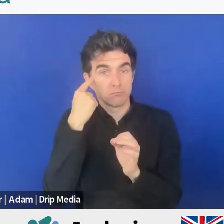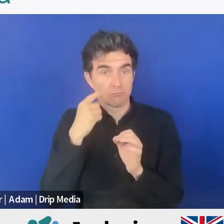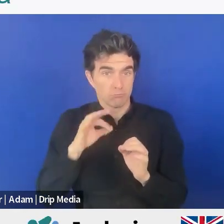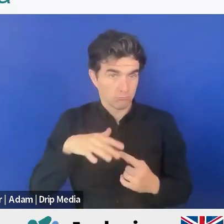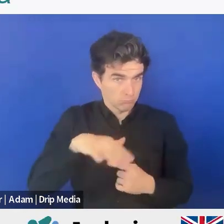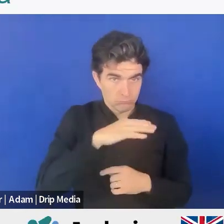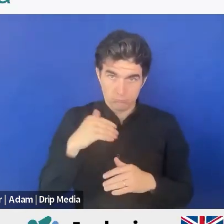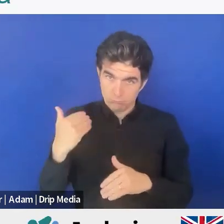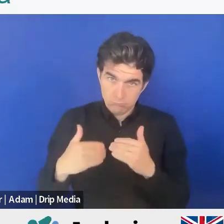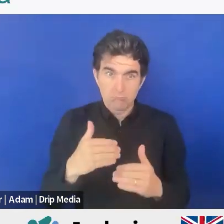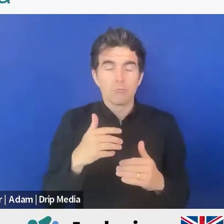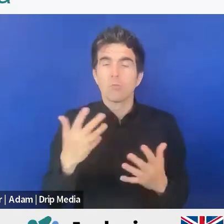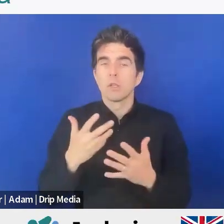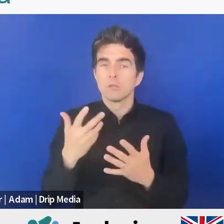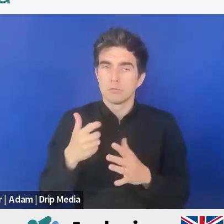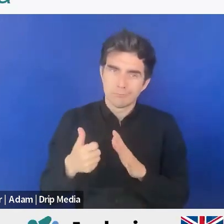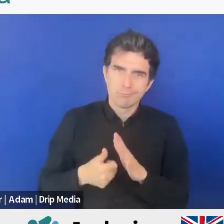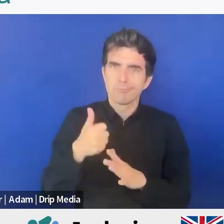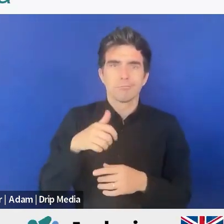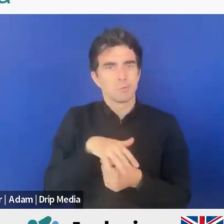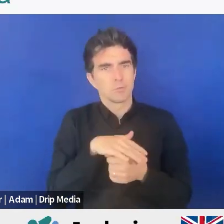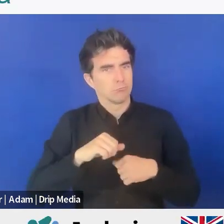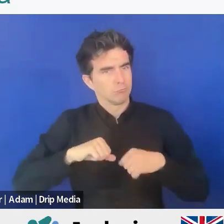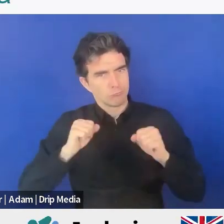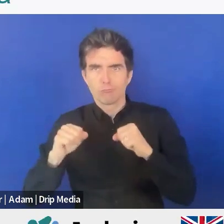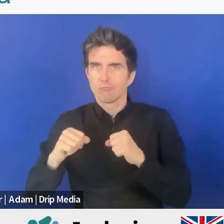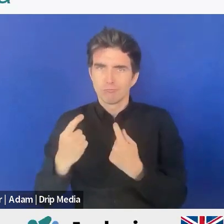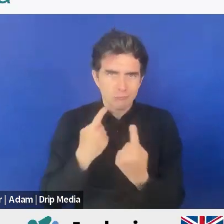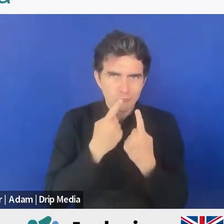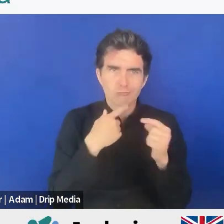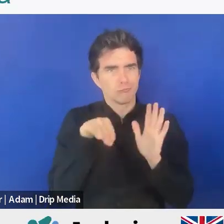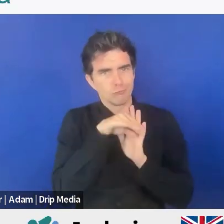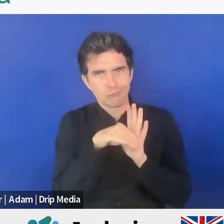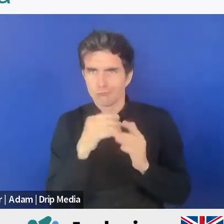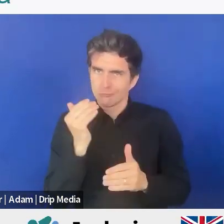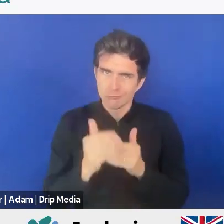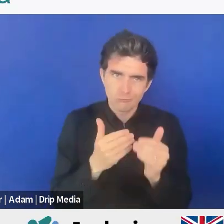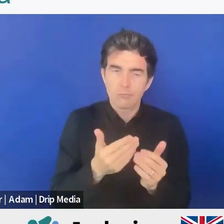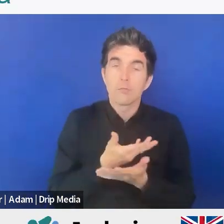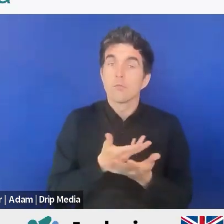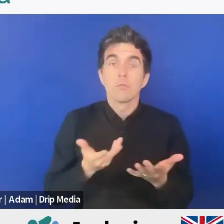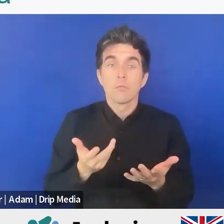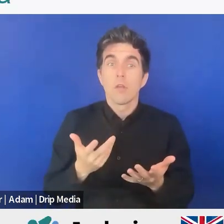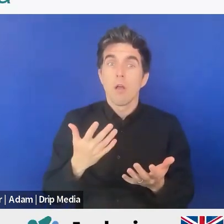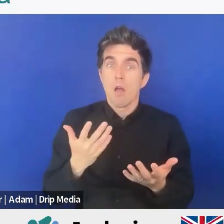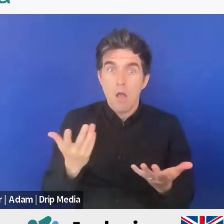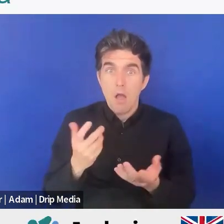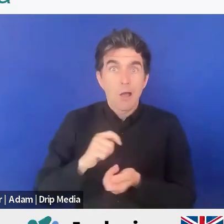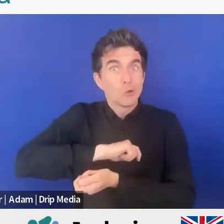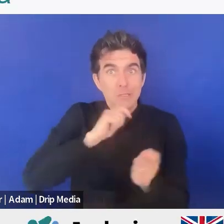senior local decision makers that some of the transformational changes can come. Thank